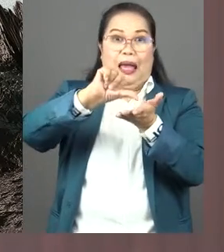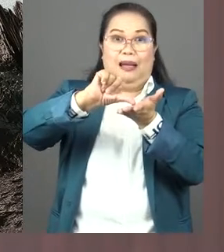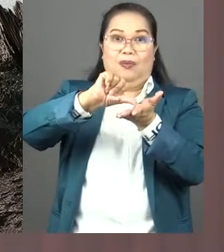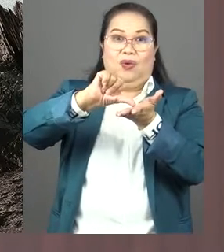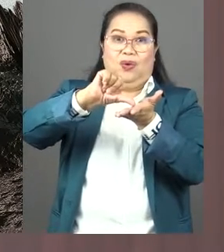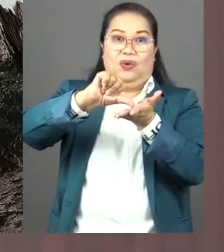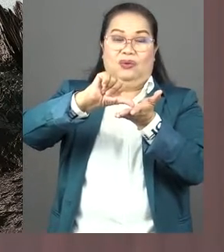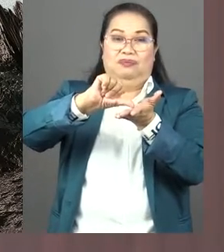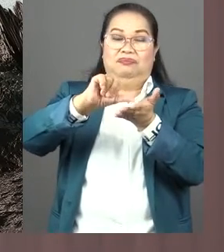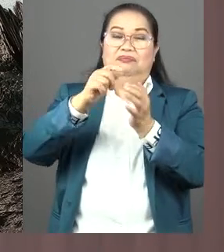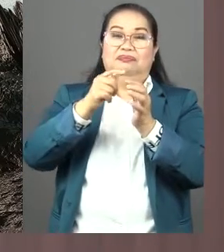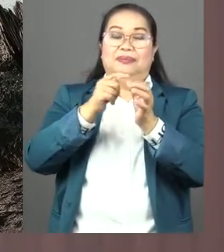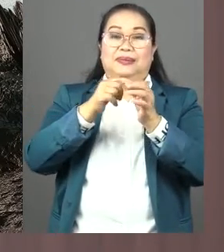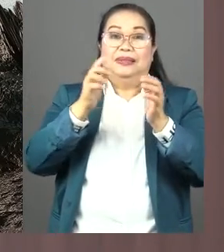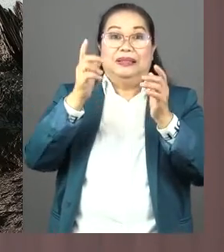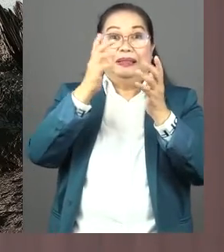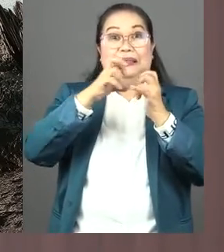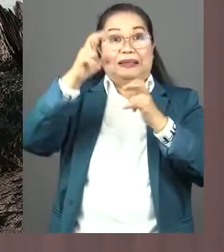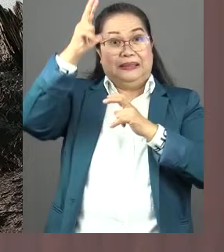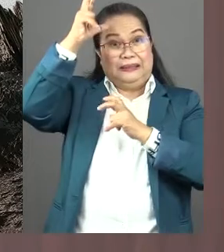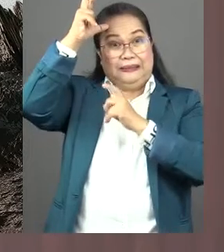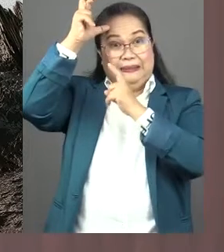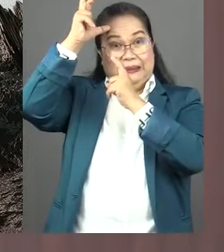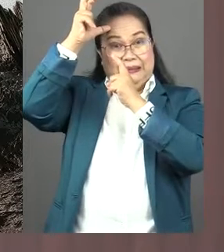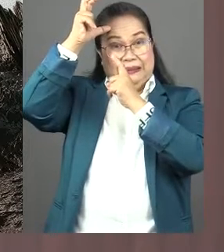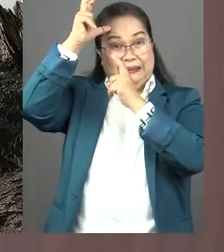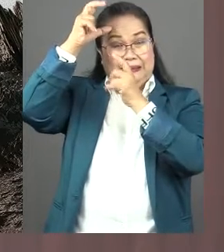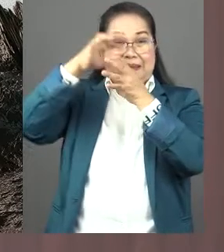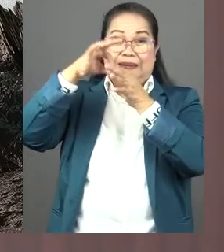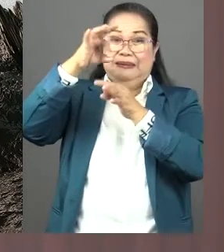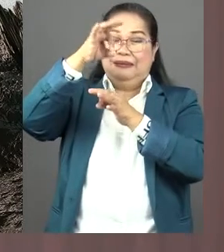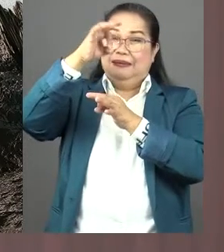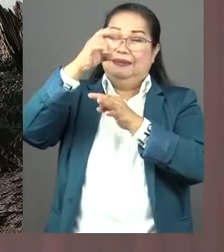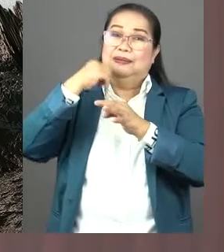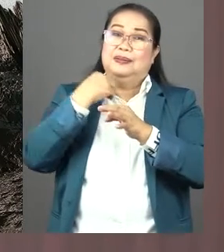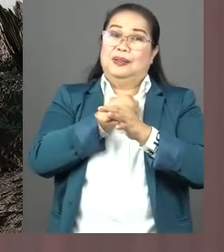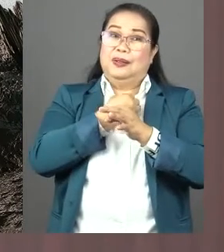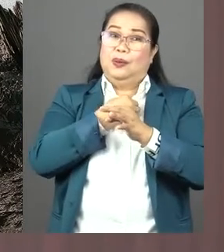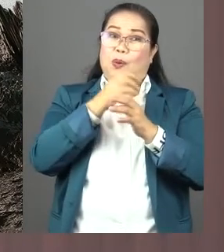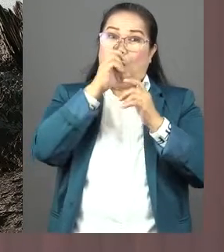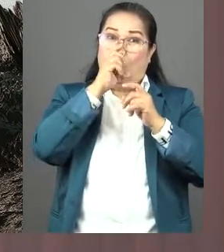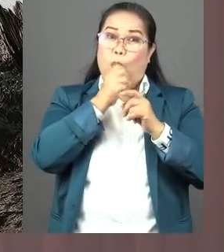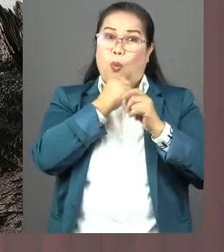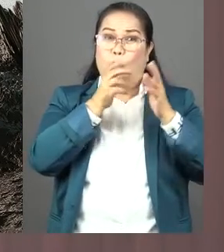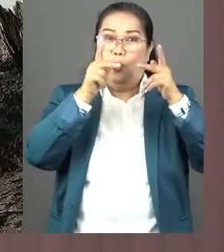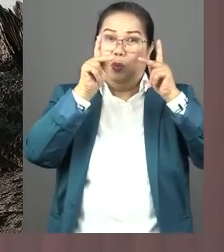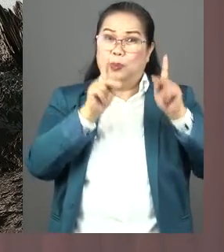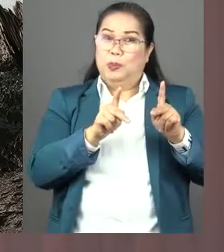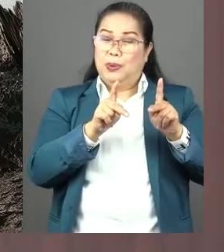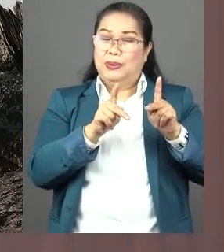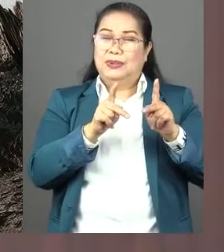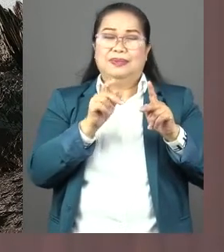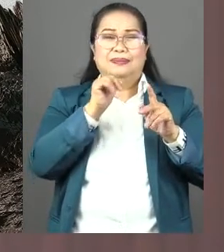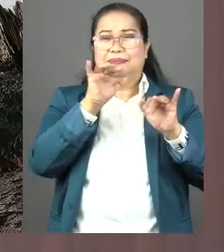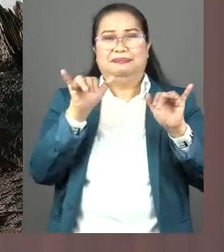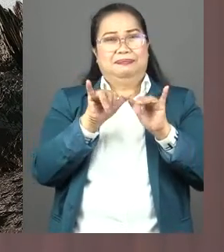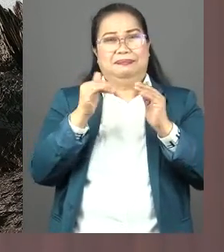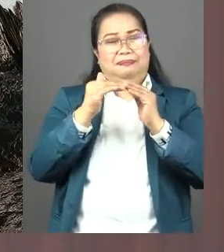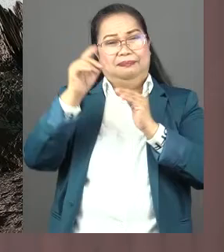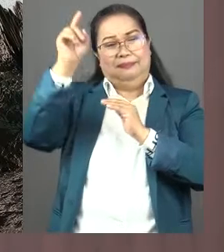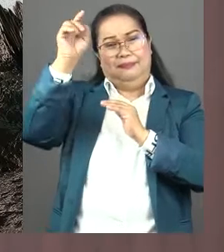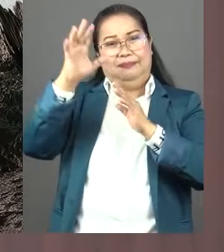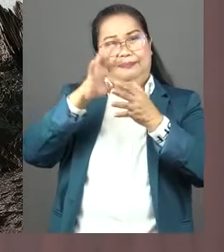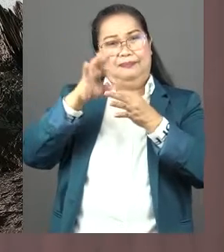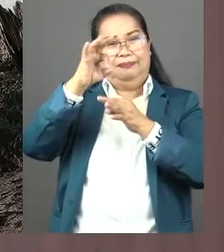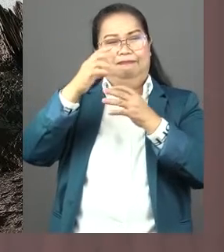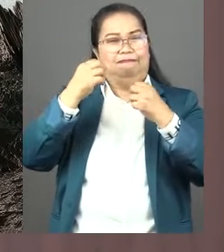spirit is a living entity, demonic spirit. Another spirit is our old nature. It may not be exactly the same as God's Spirit, but it's still